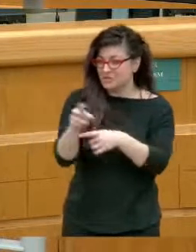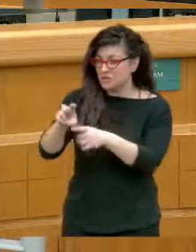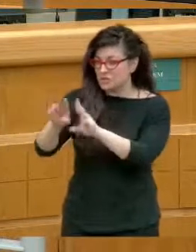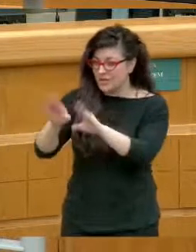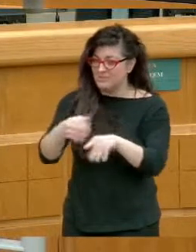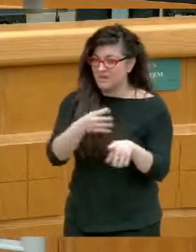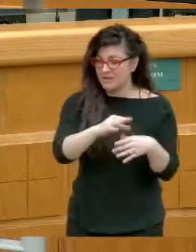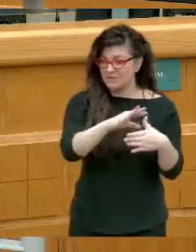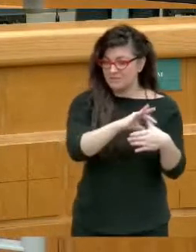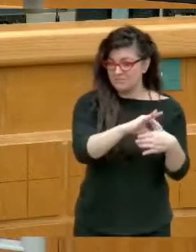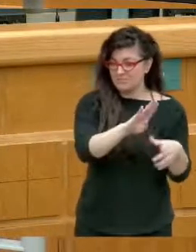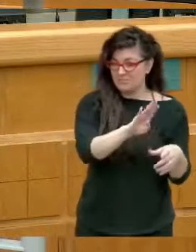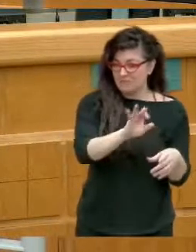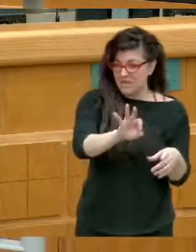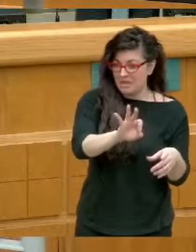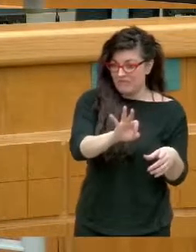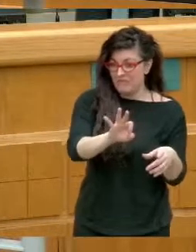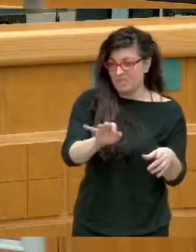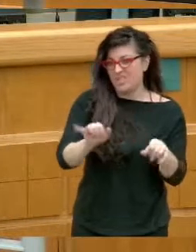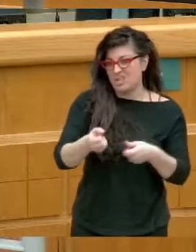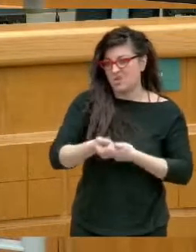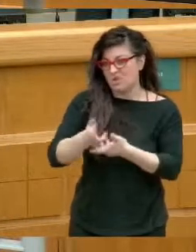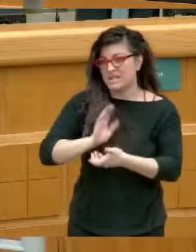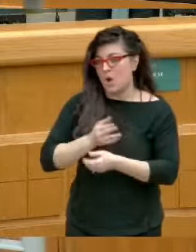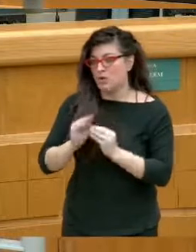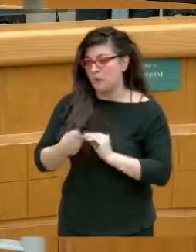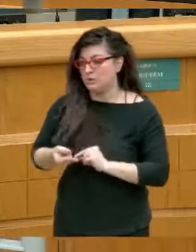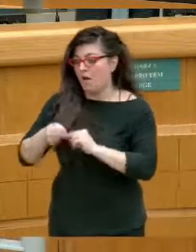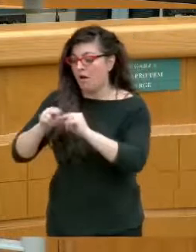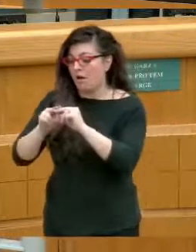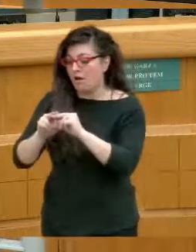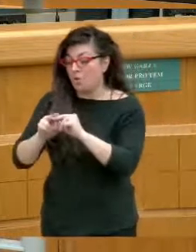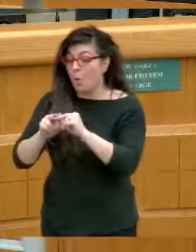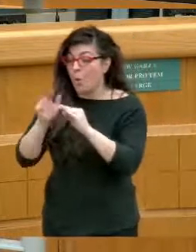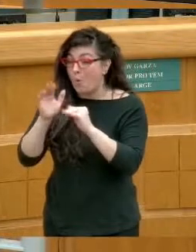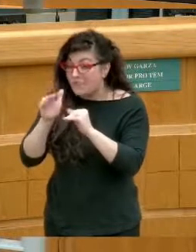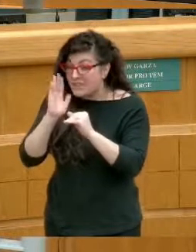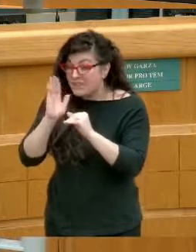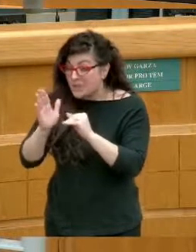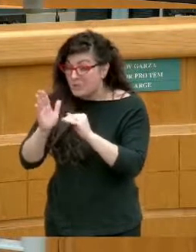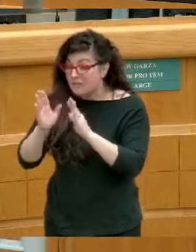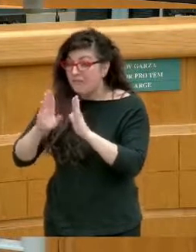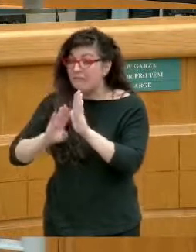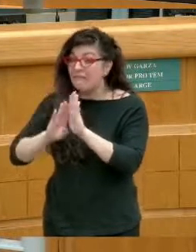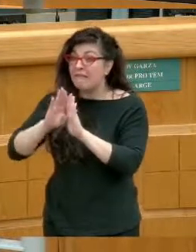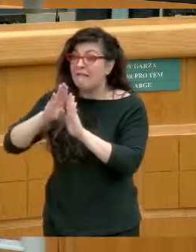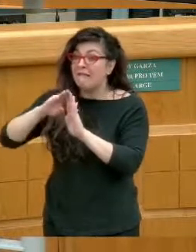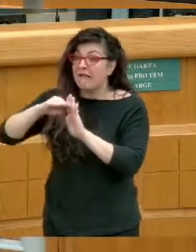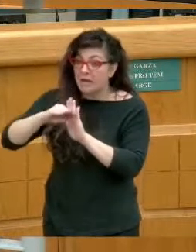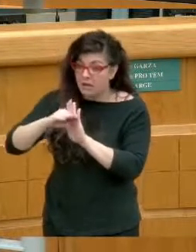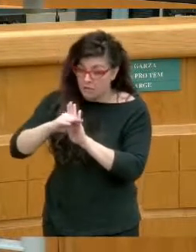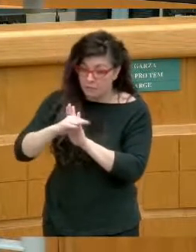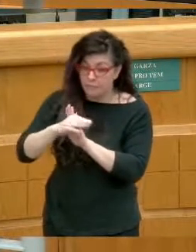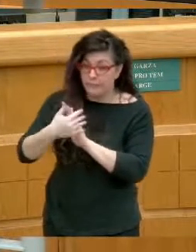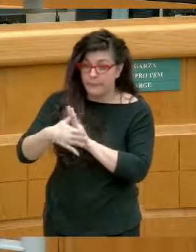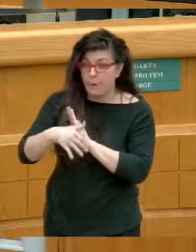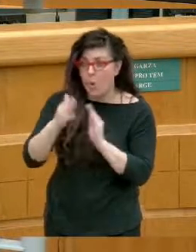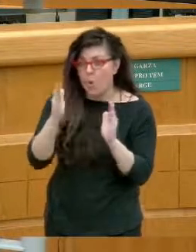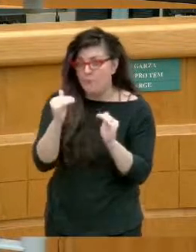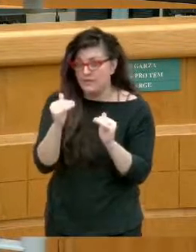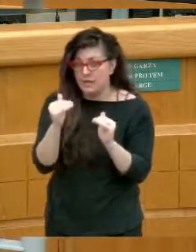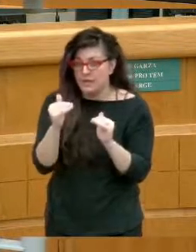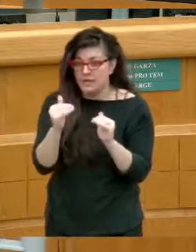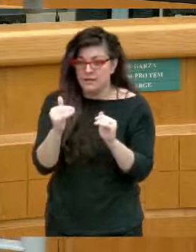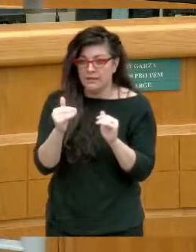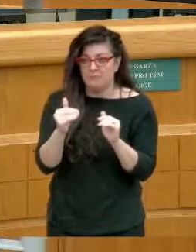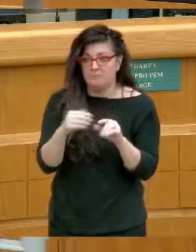down. But we can't completely tell the future of what's going to happen, and these outbreaks are sort of an X factor